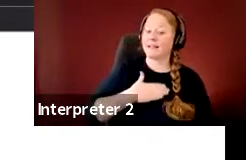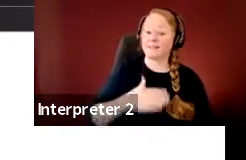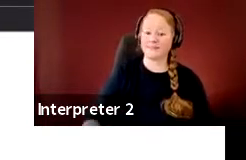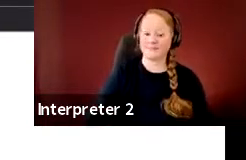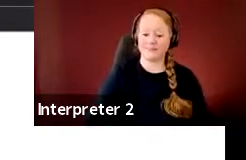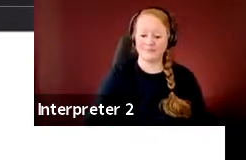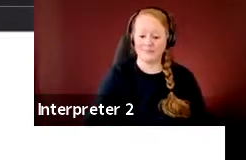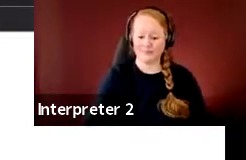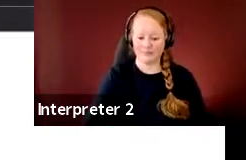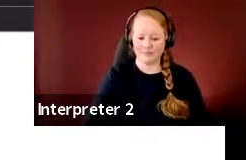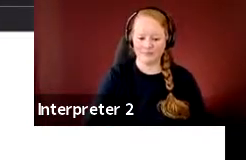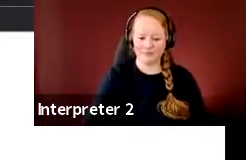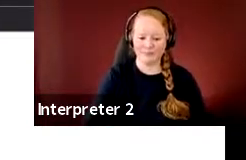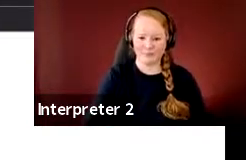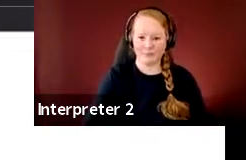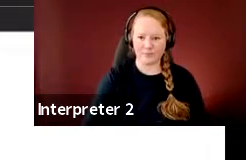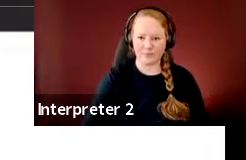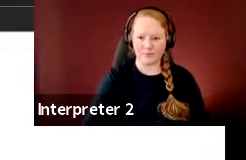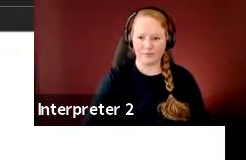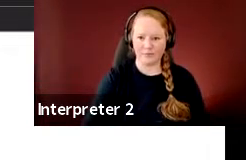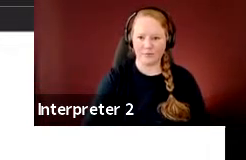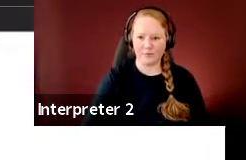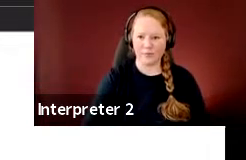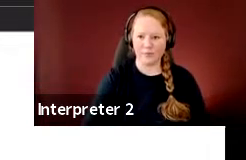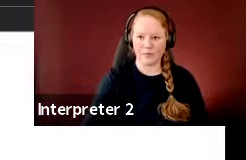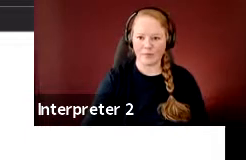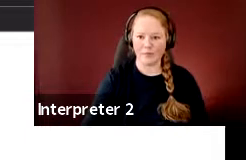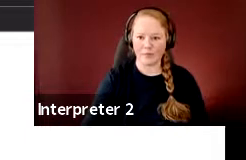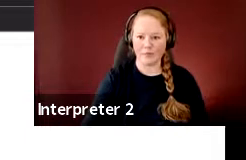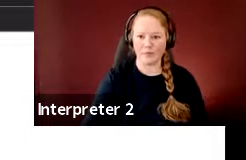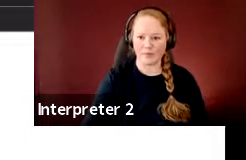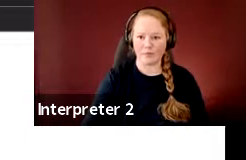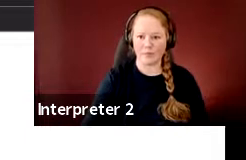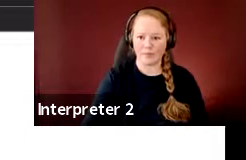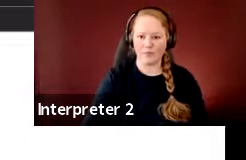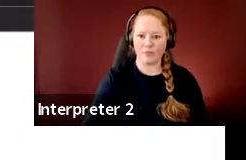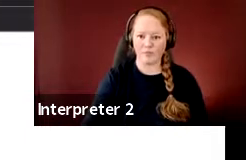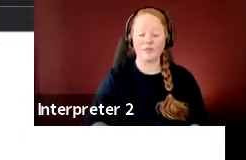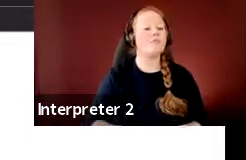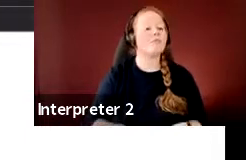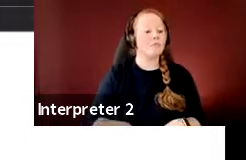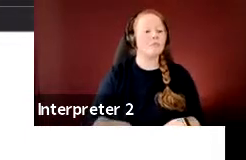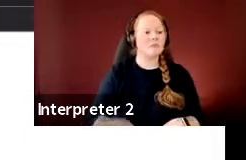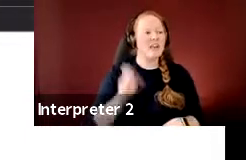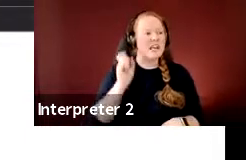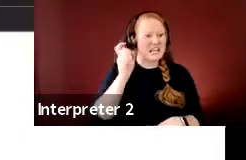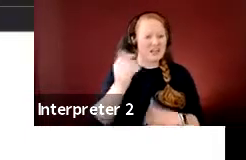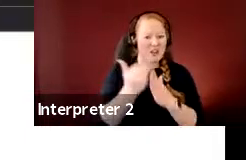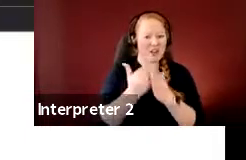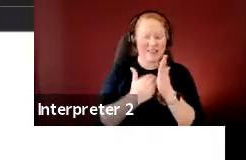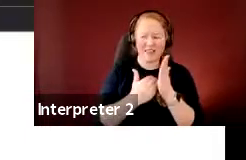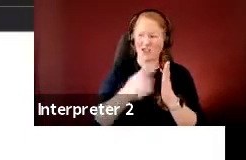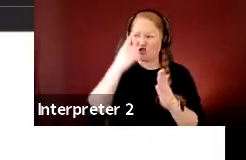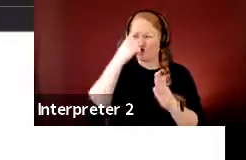So just to give you a list of the sources of revenue that make up the 68 million, we